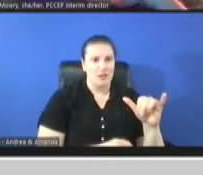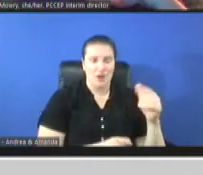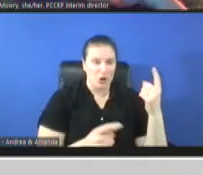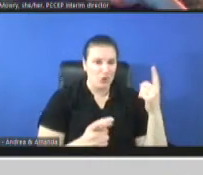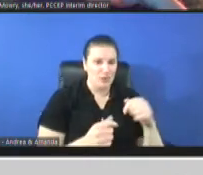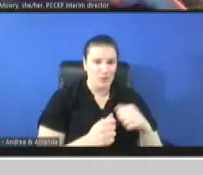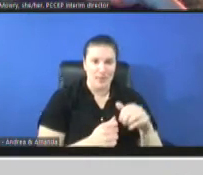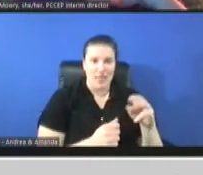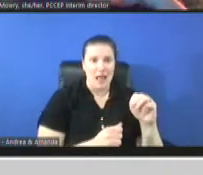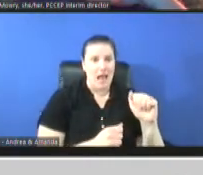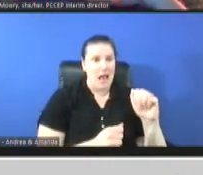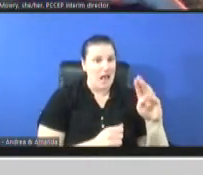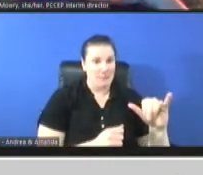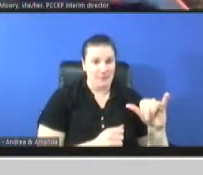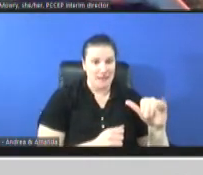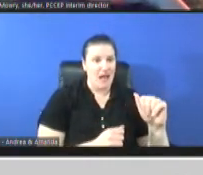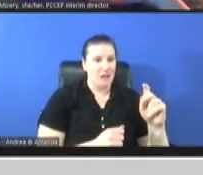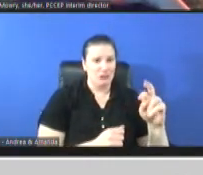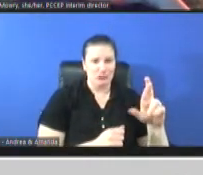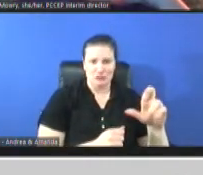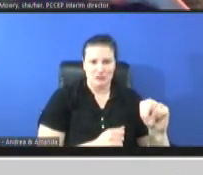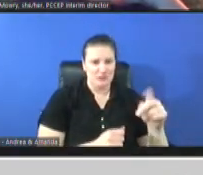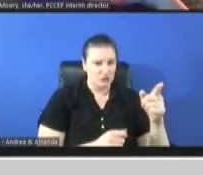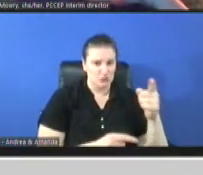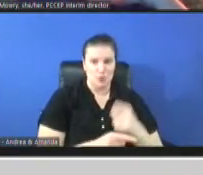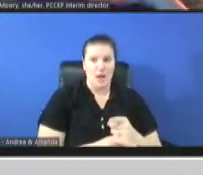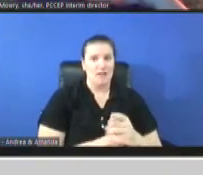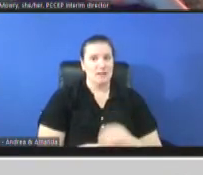Amy Anderson, but she's right.